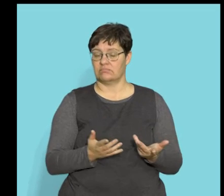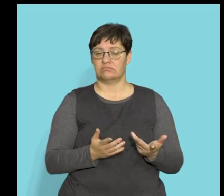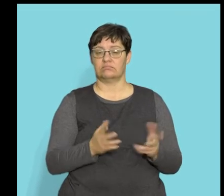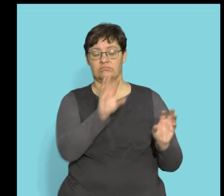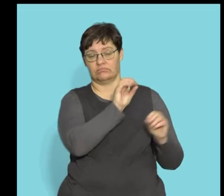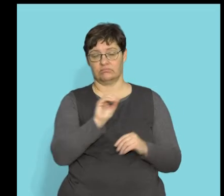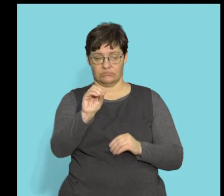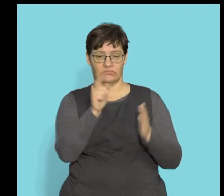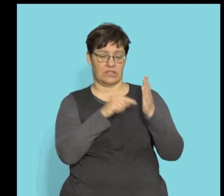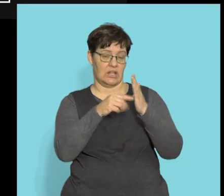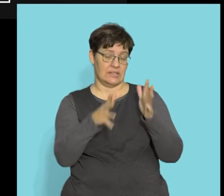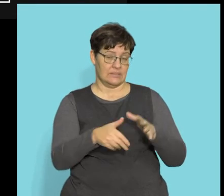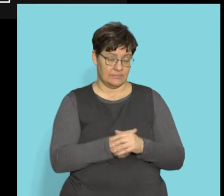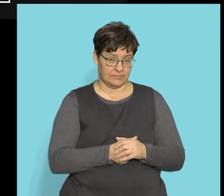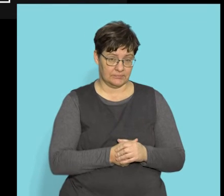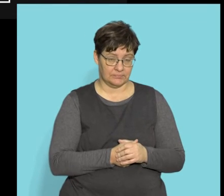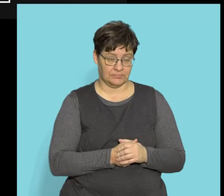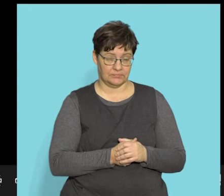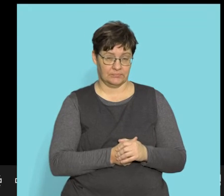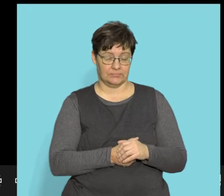to substitute this into our calculator.